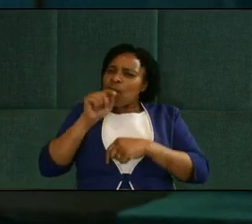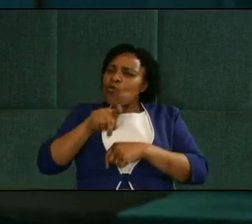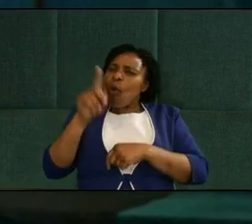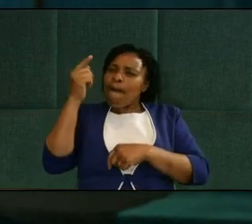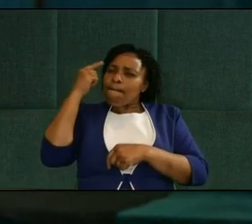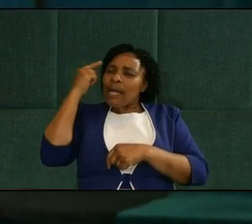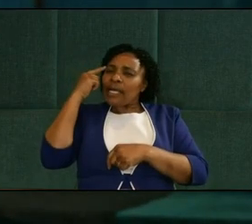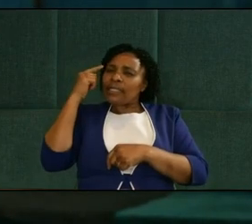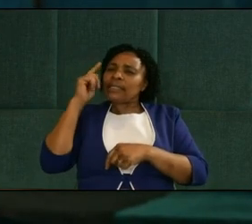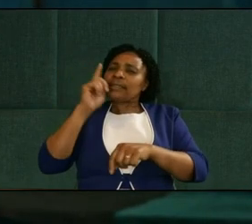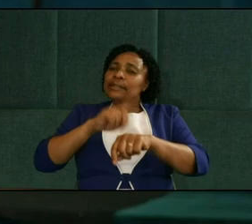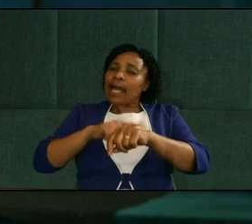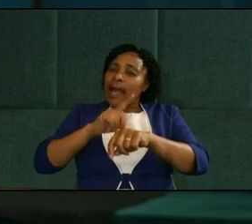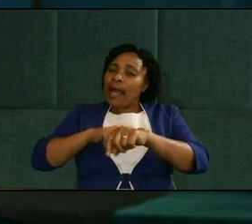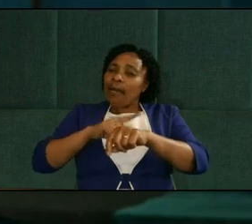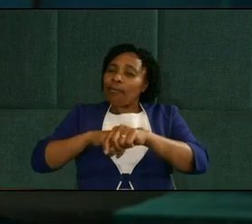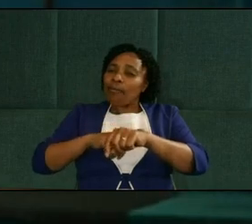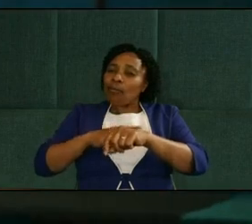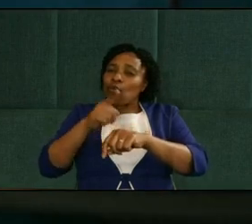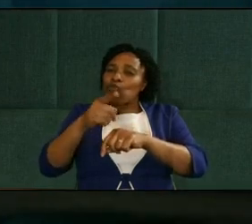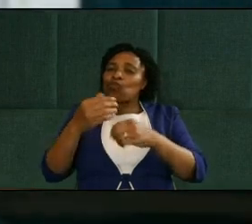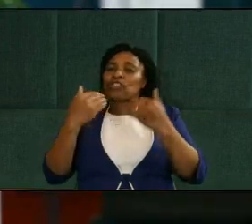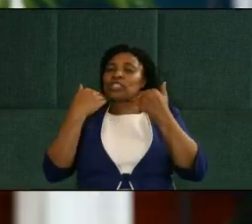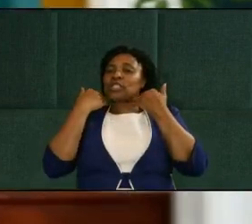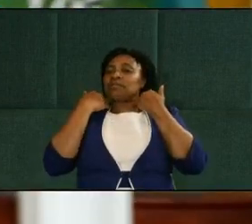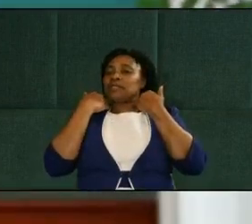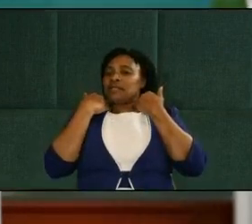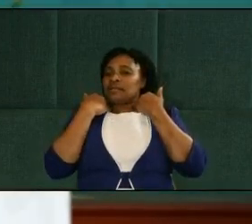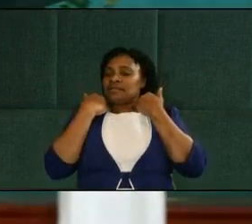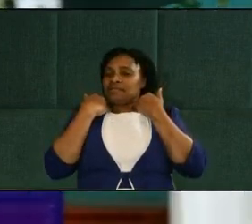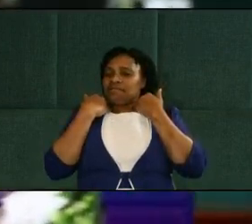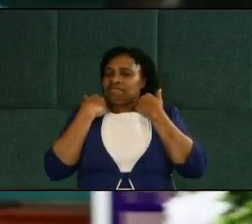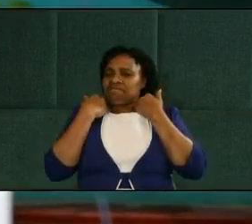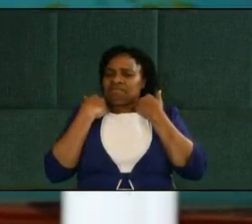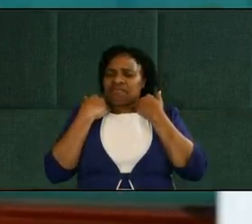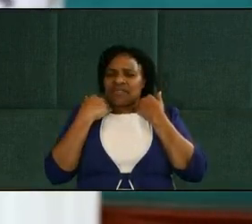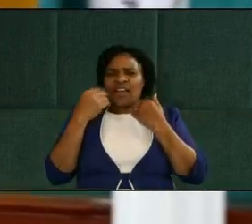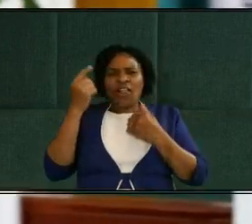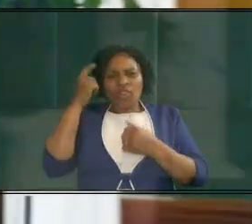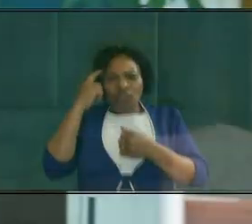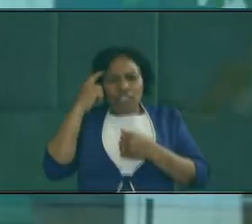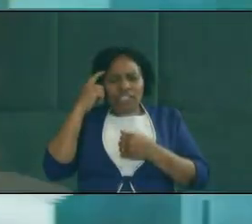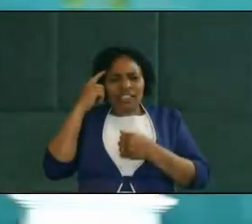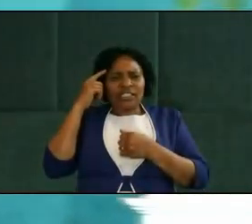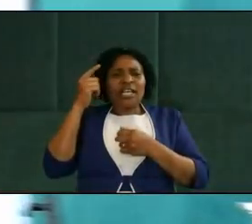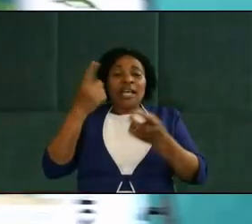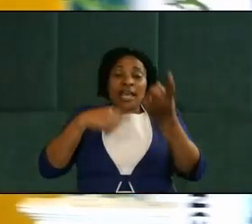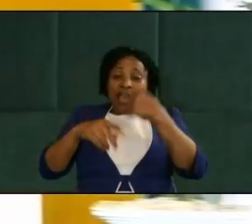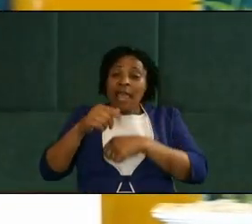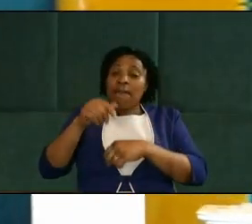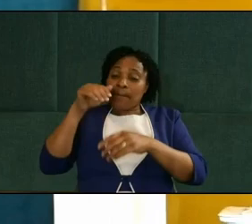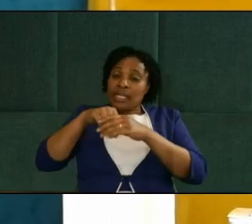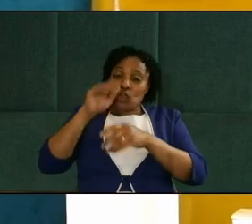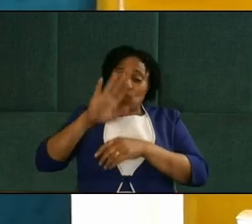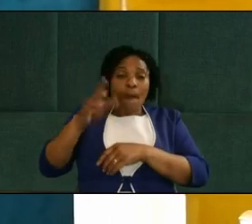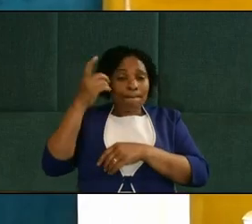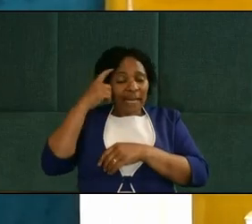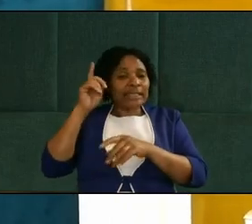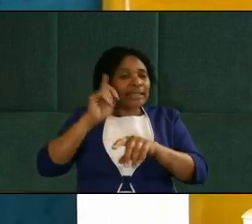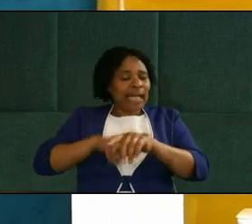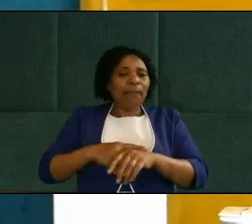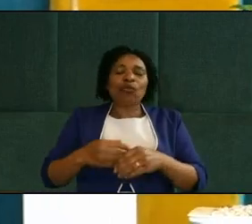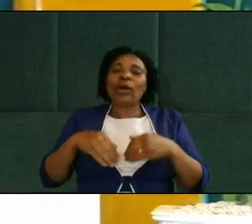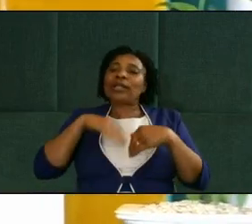mind while you were in bed. Come stay with me. Thoughts came to your mind while you were in bed. Thoughts about